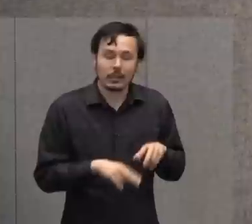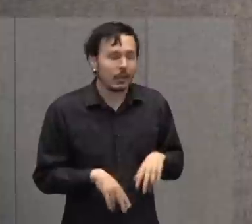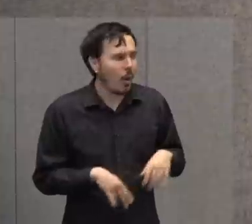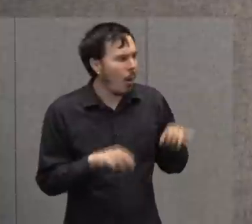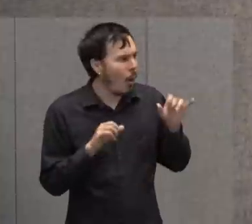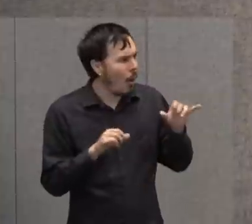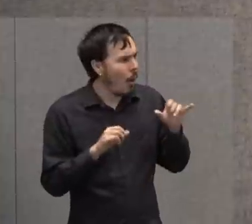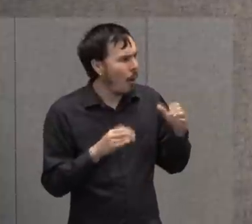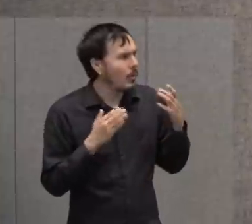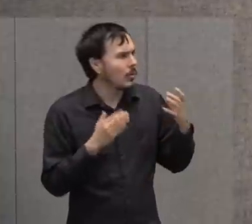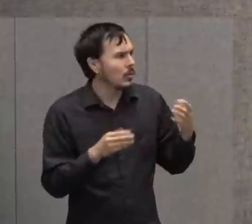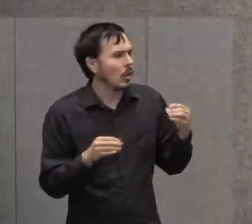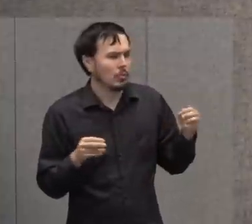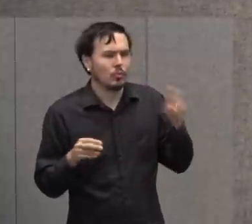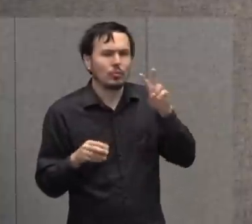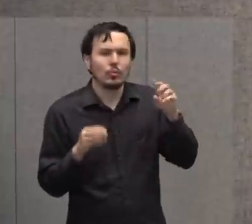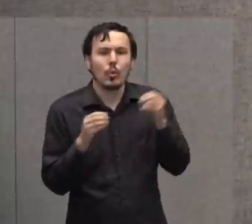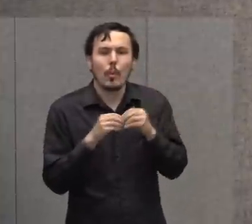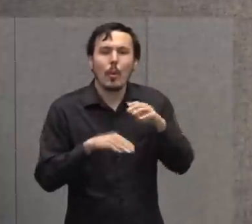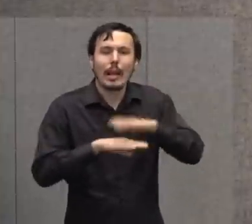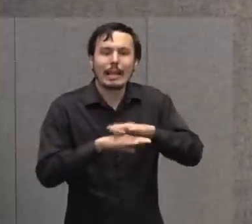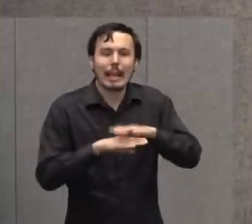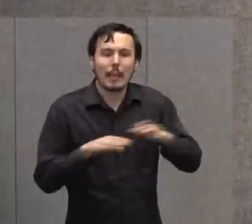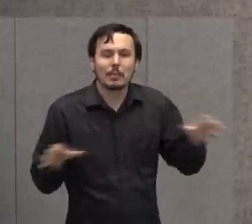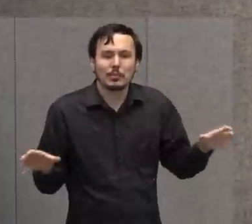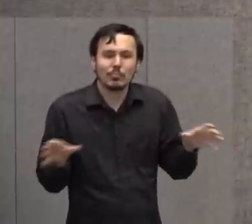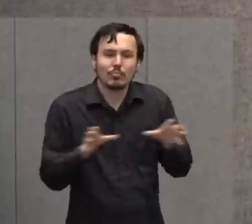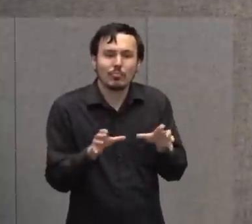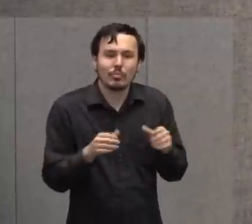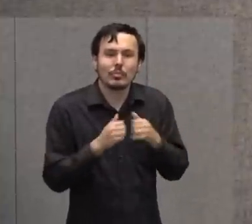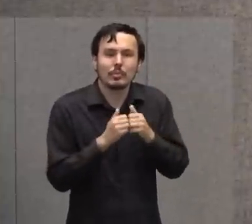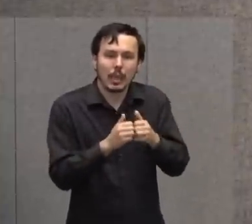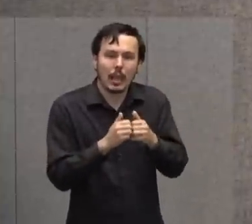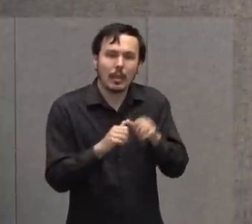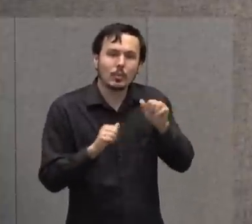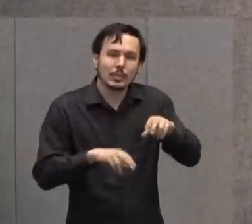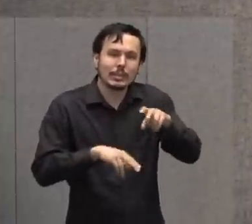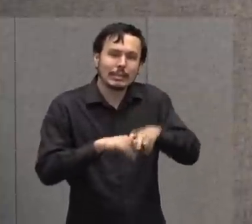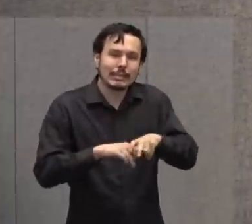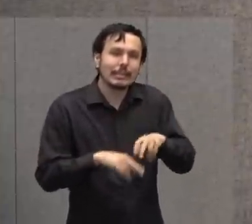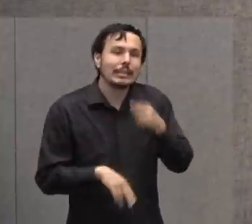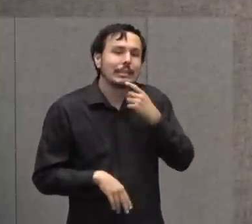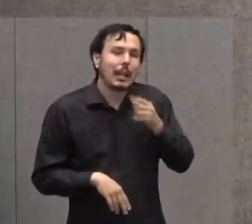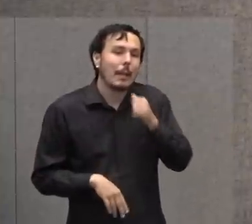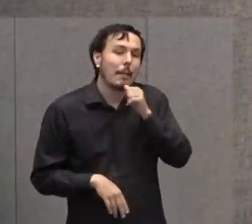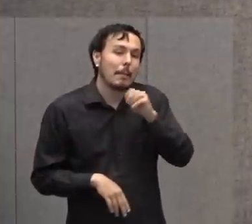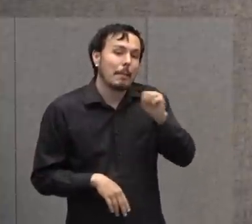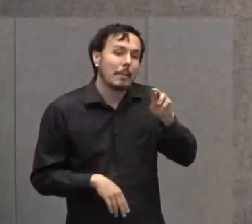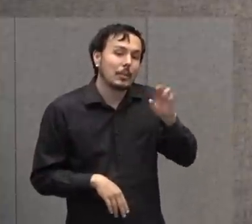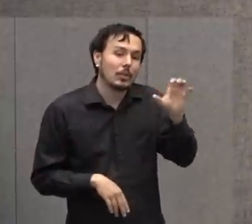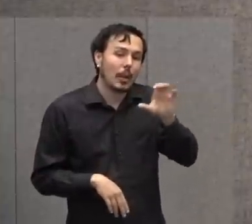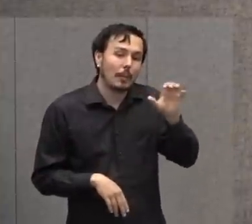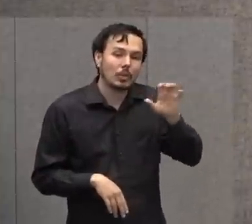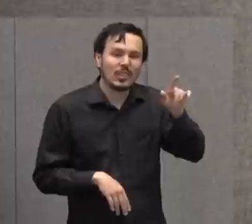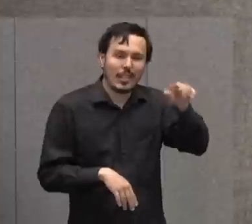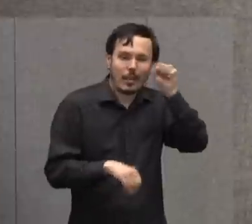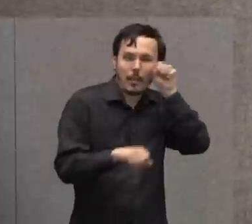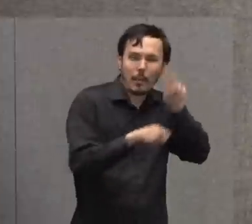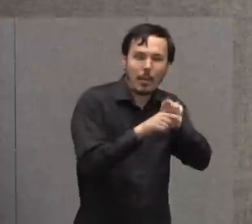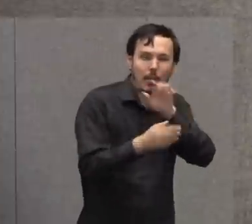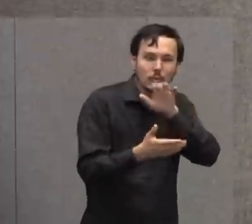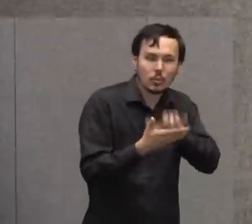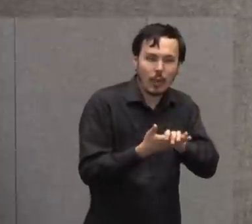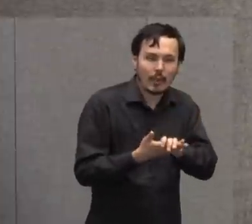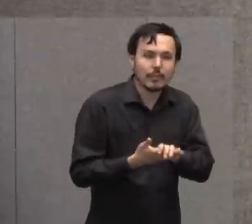Oh, let's push over 2 more tables so we can all sit together, said Mrs. Comfort's brother's wife. The Comfort's daughter and husband got